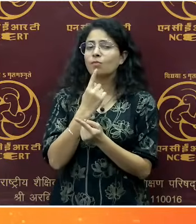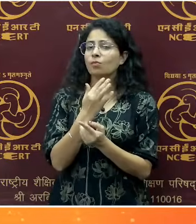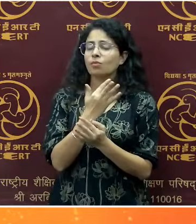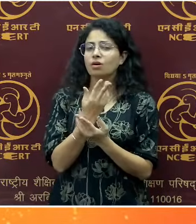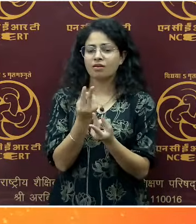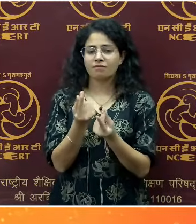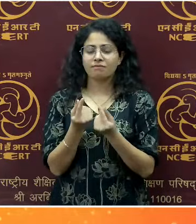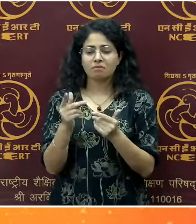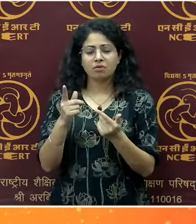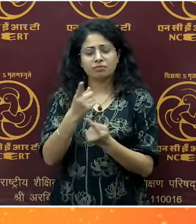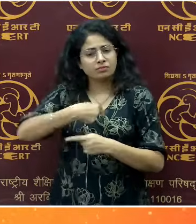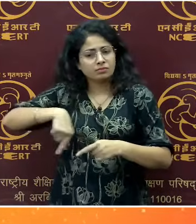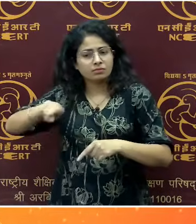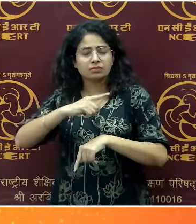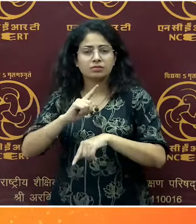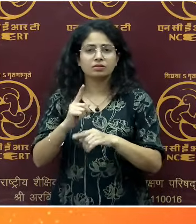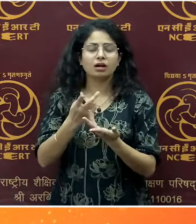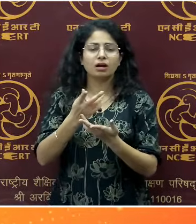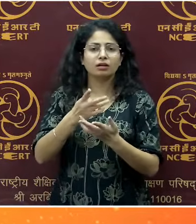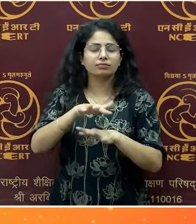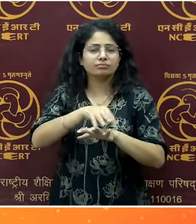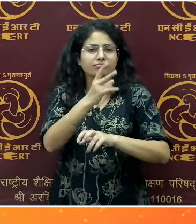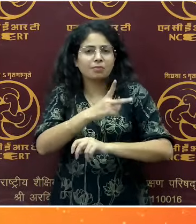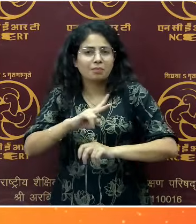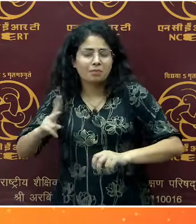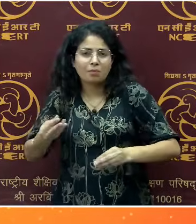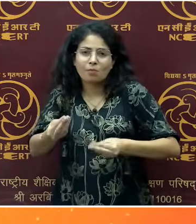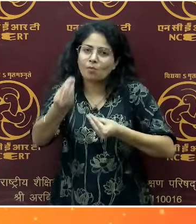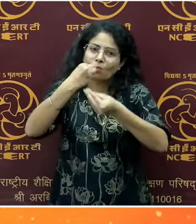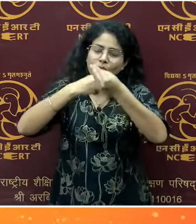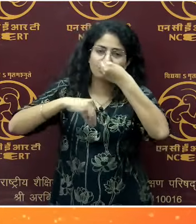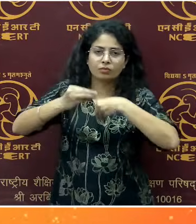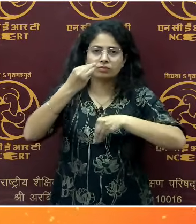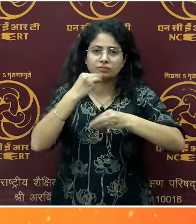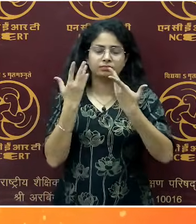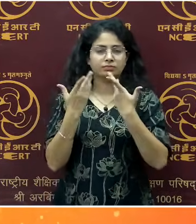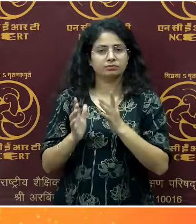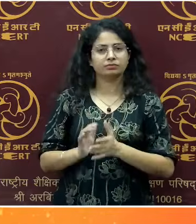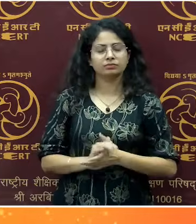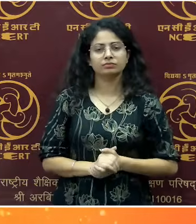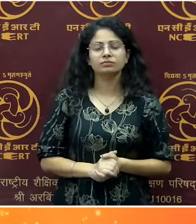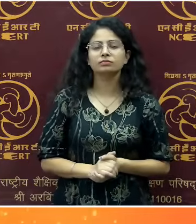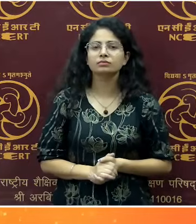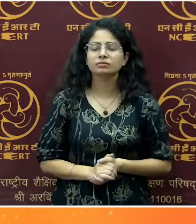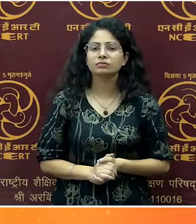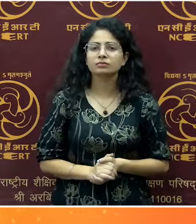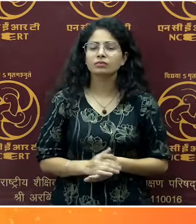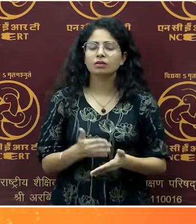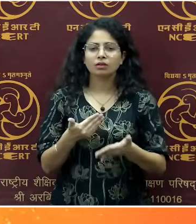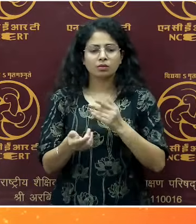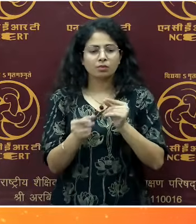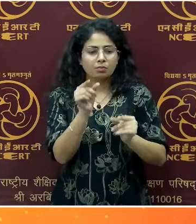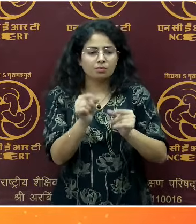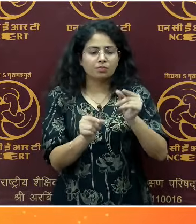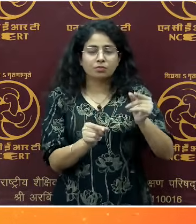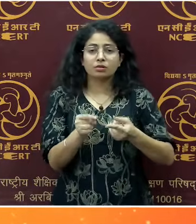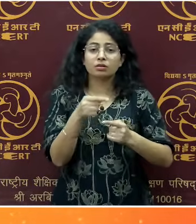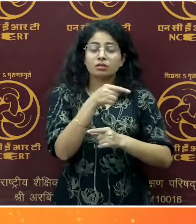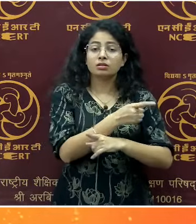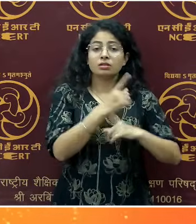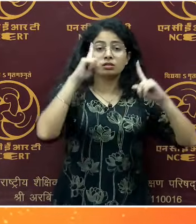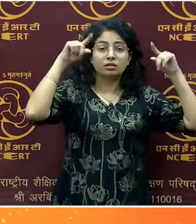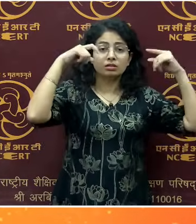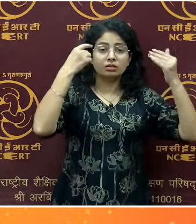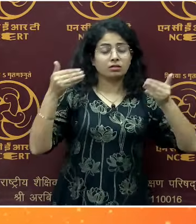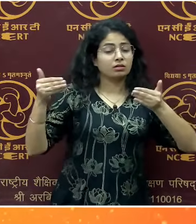the animals who came to visit the stag feasted on the tender grass. Anyone who came to visit the stag